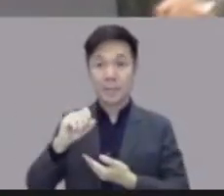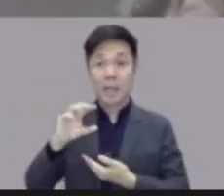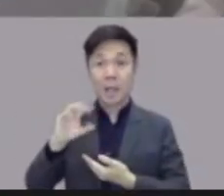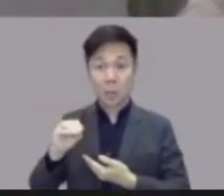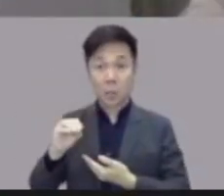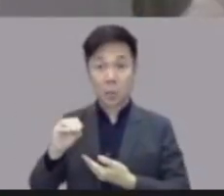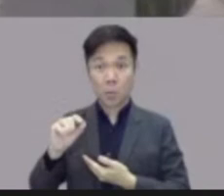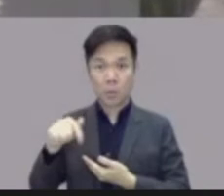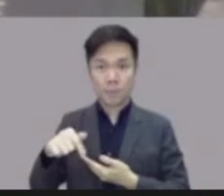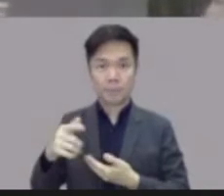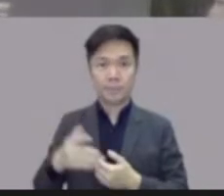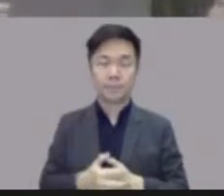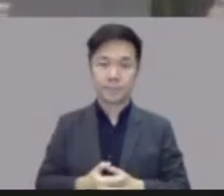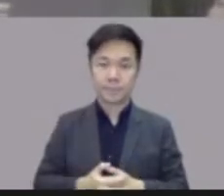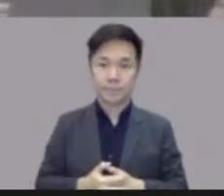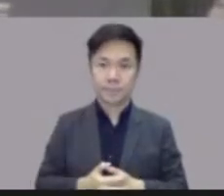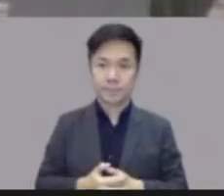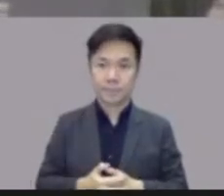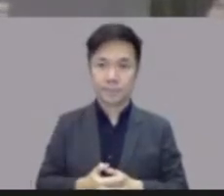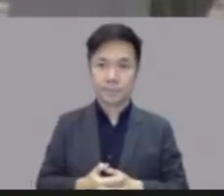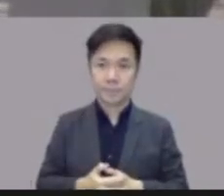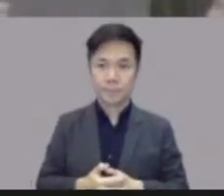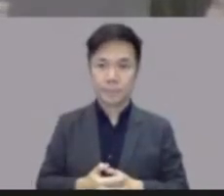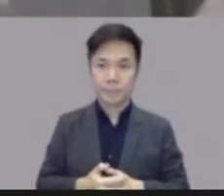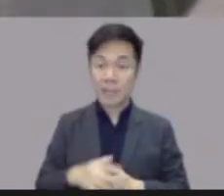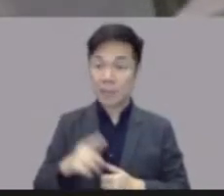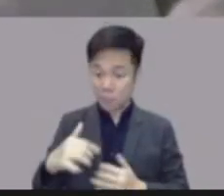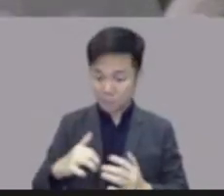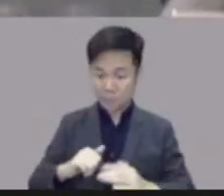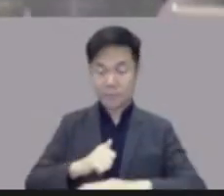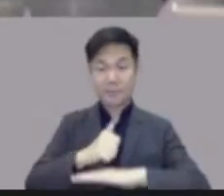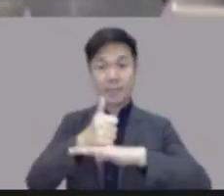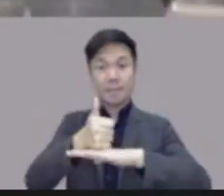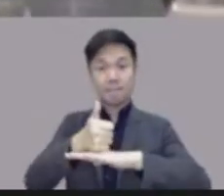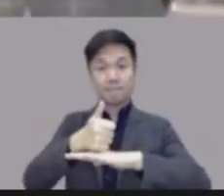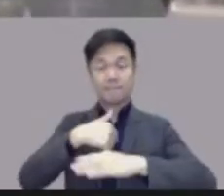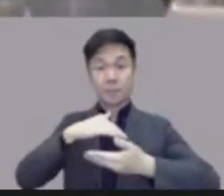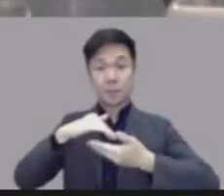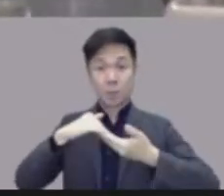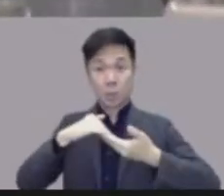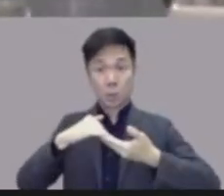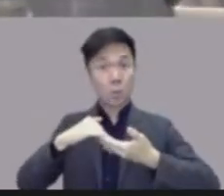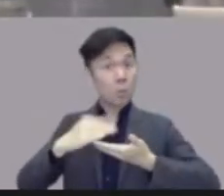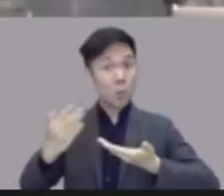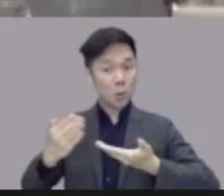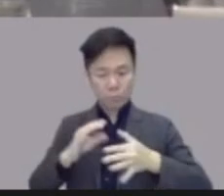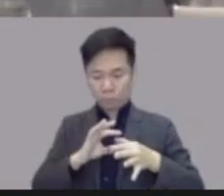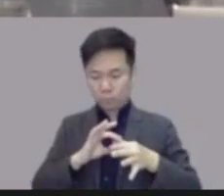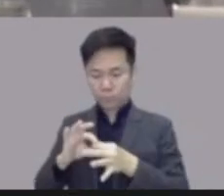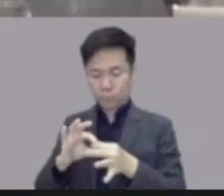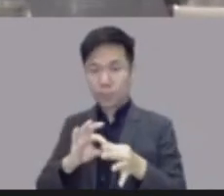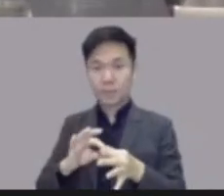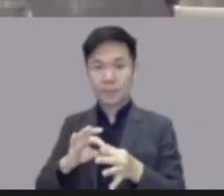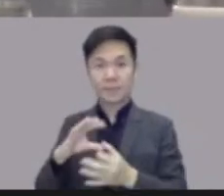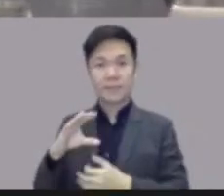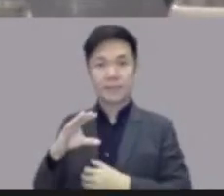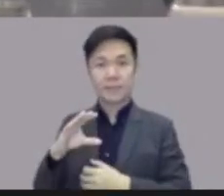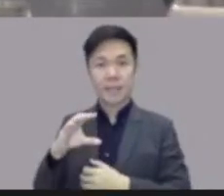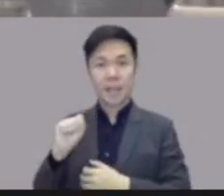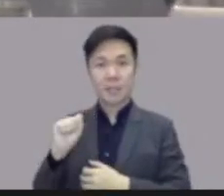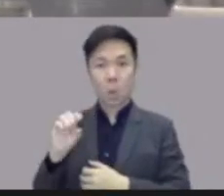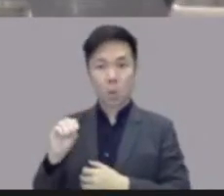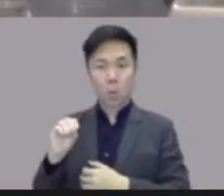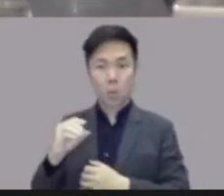the platform is initiated owned and driven by the Civil Society organizations and has established